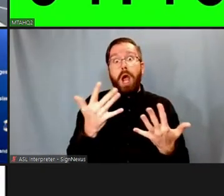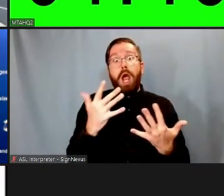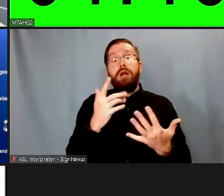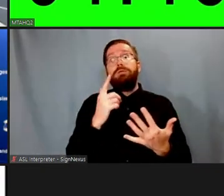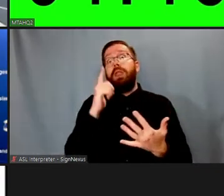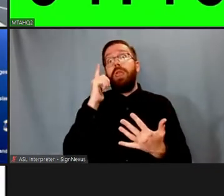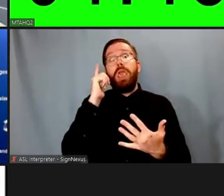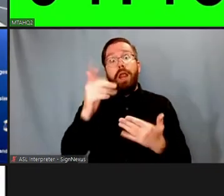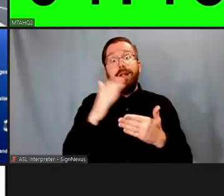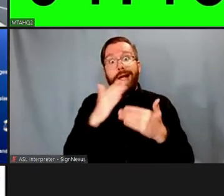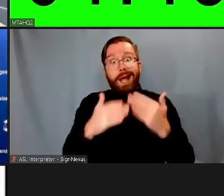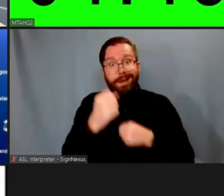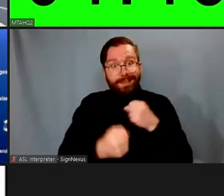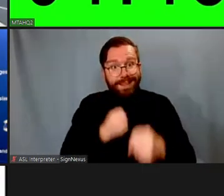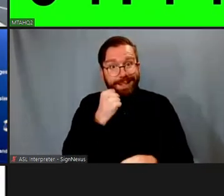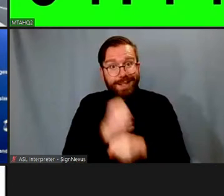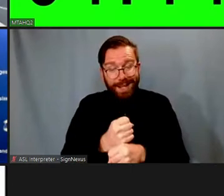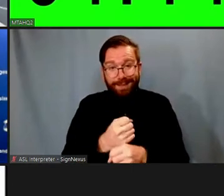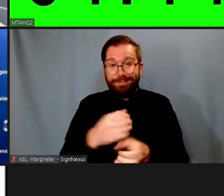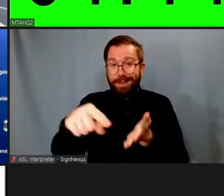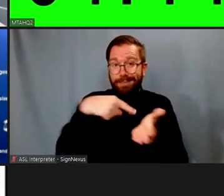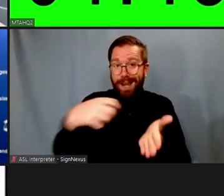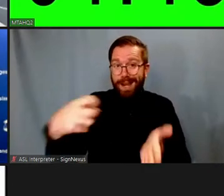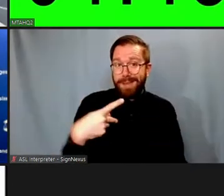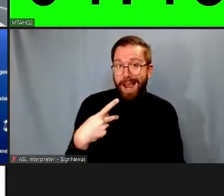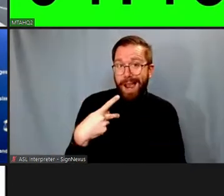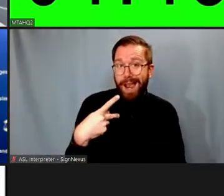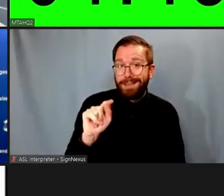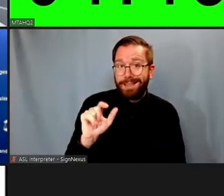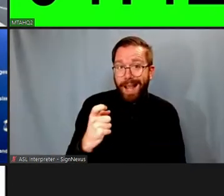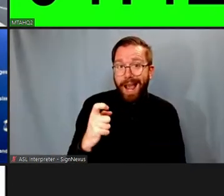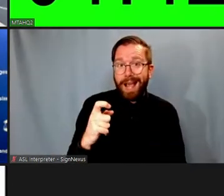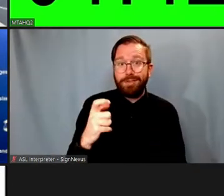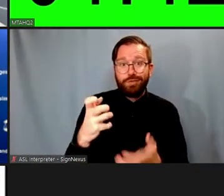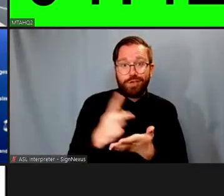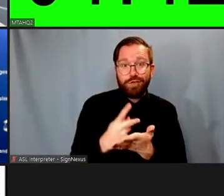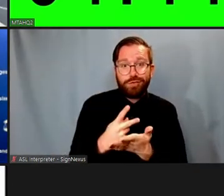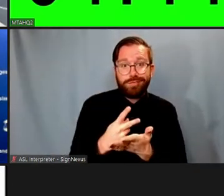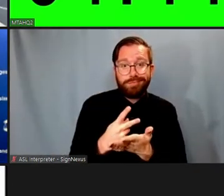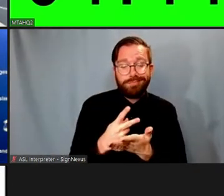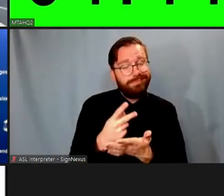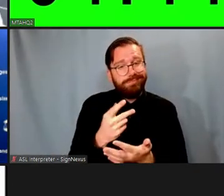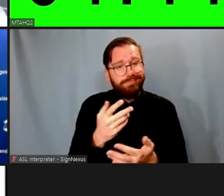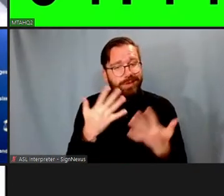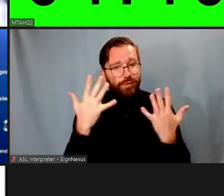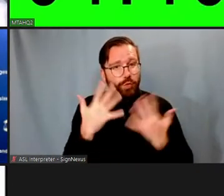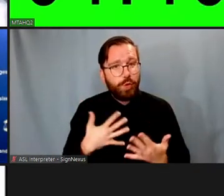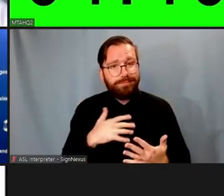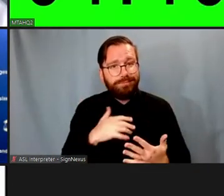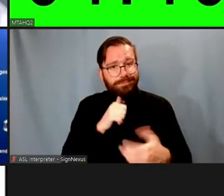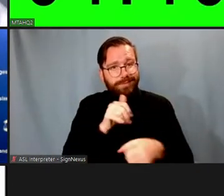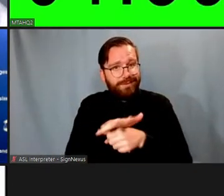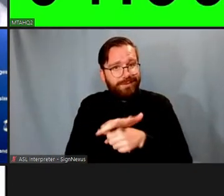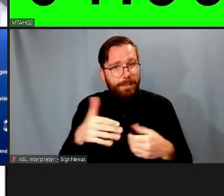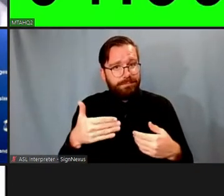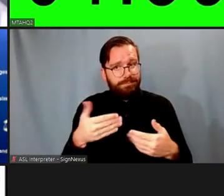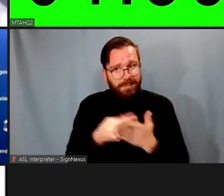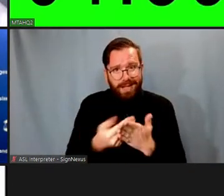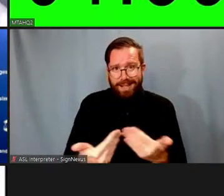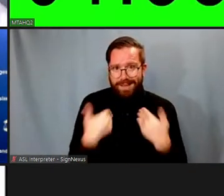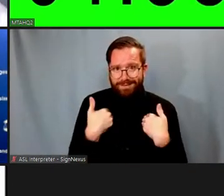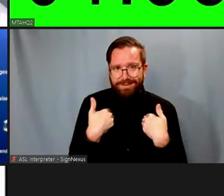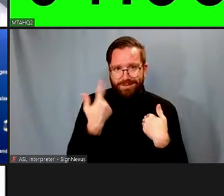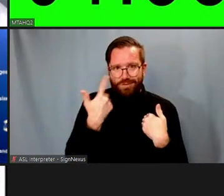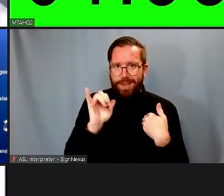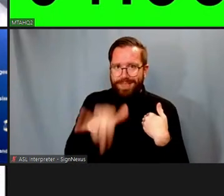that kind of money to shell out for a car and for insurance and for registration